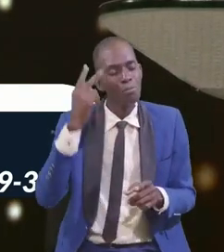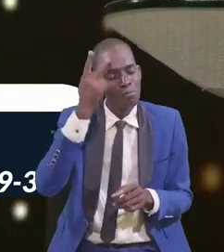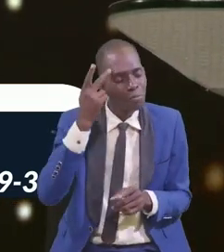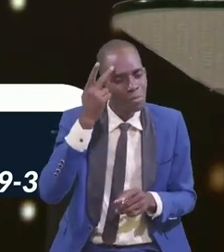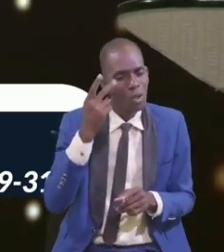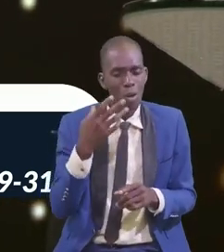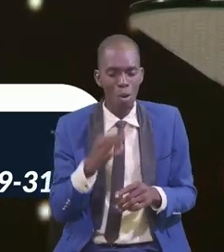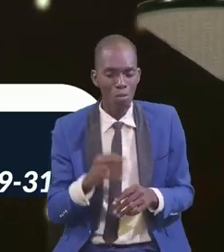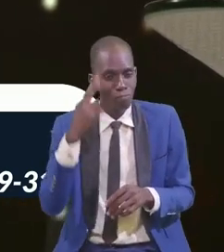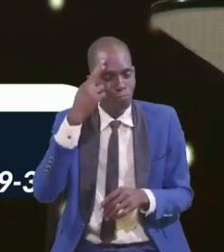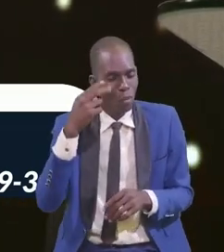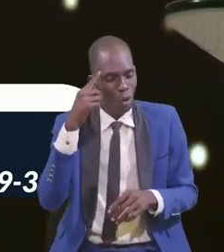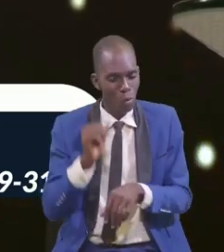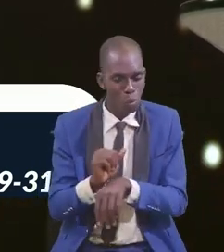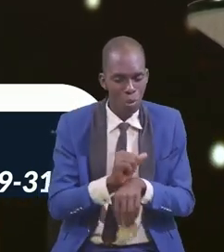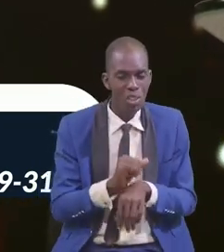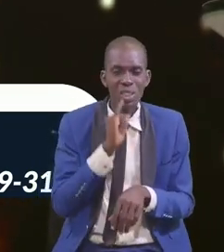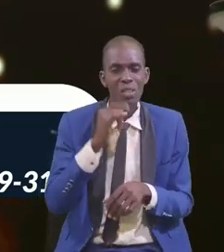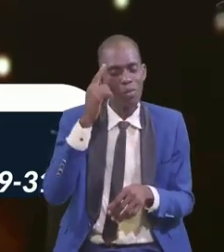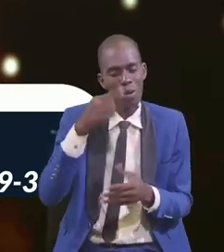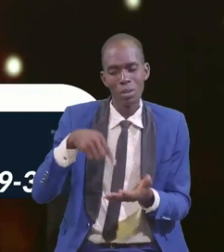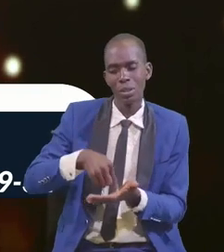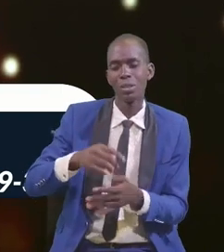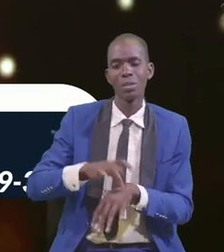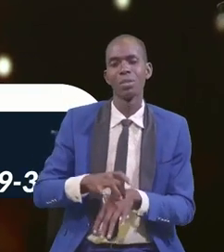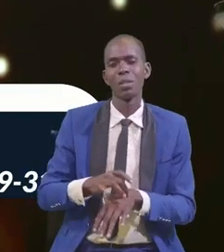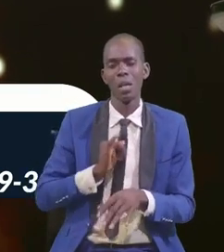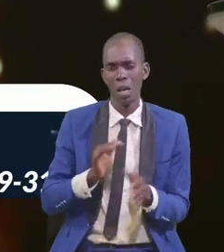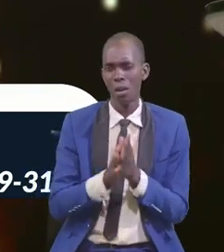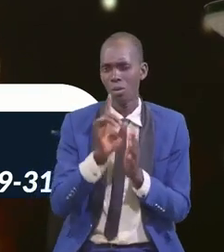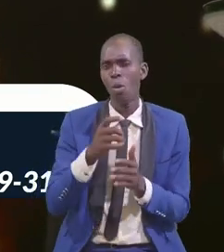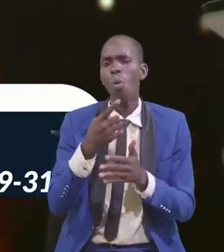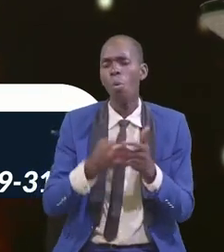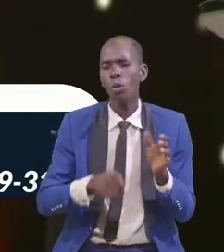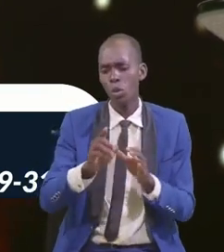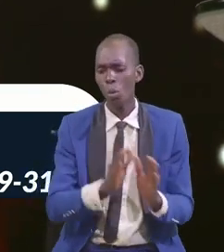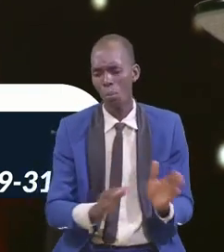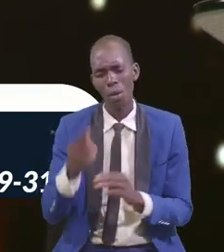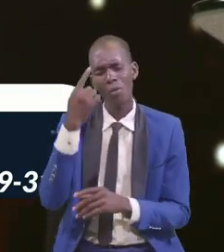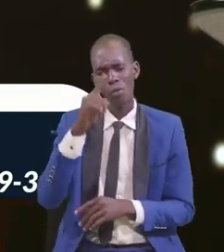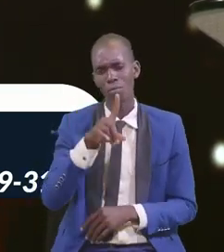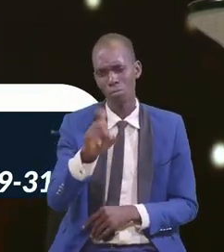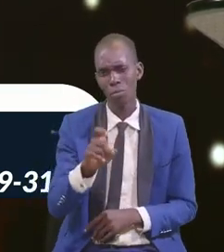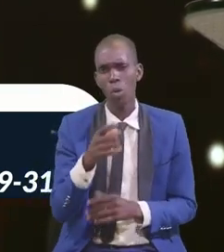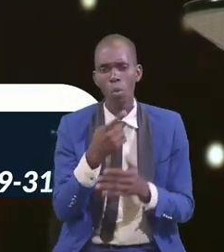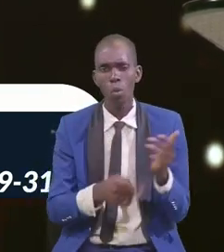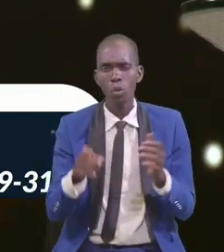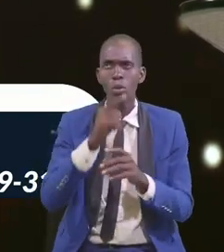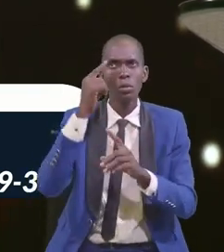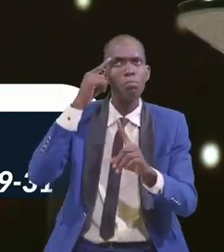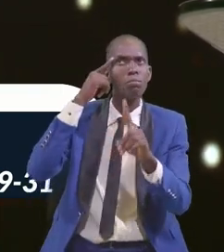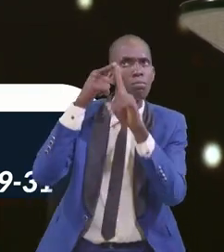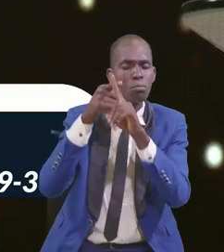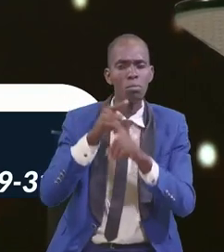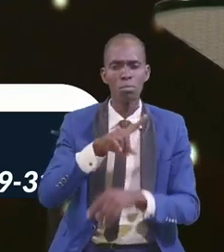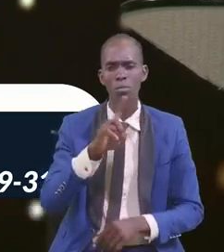the things of this world. Think about your life. What do you plan for? What do you aim at? What are you running